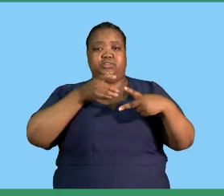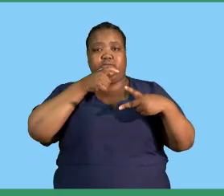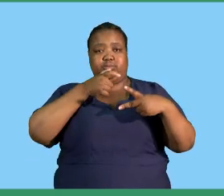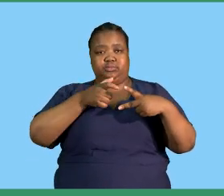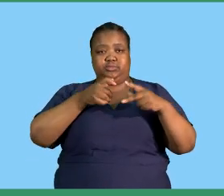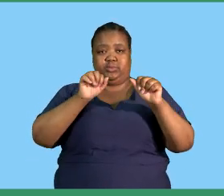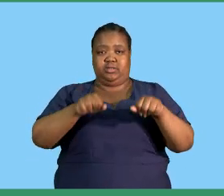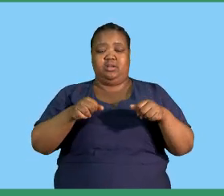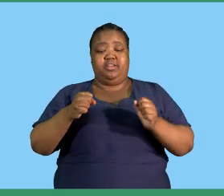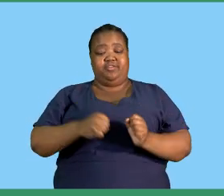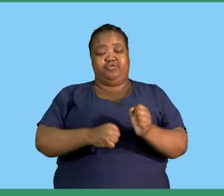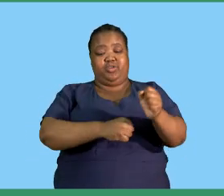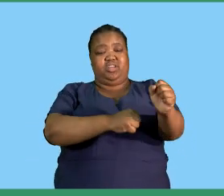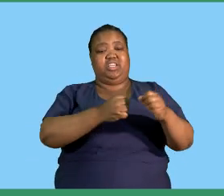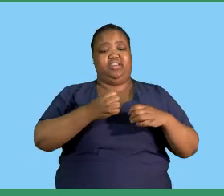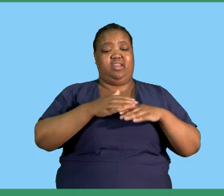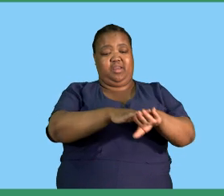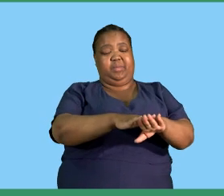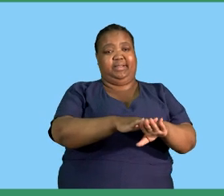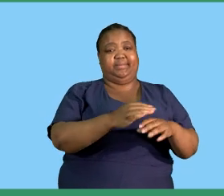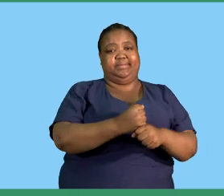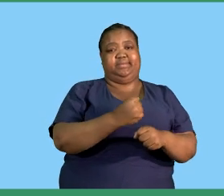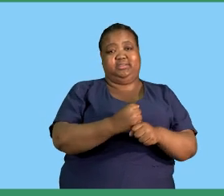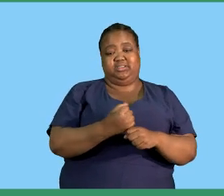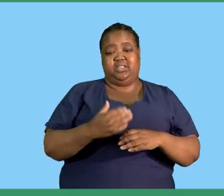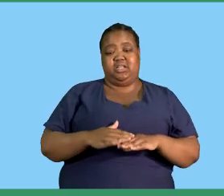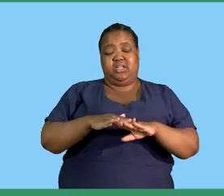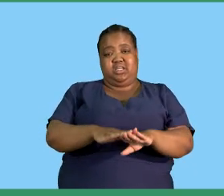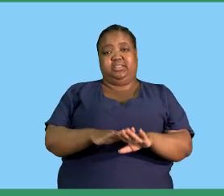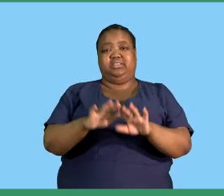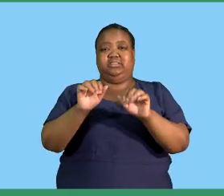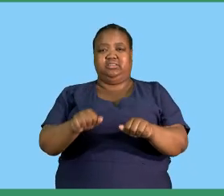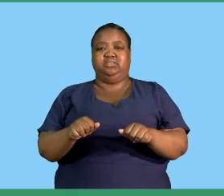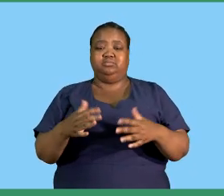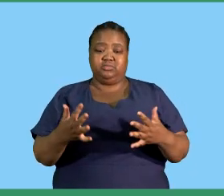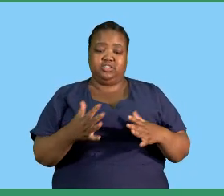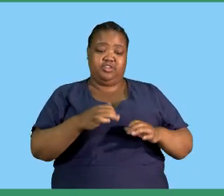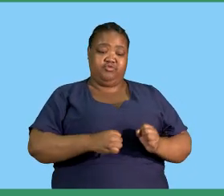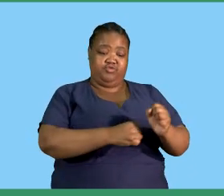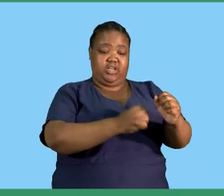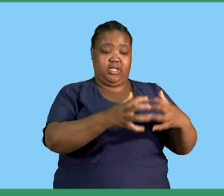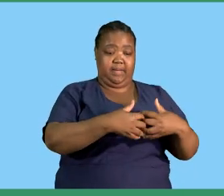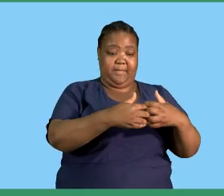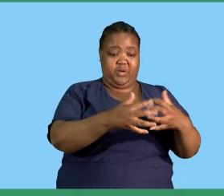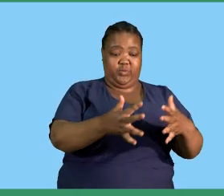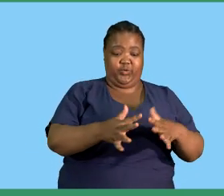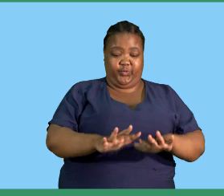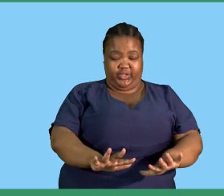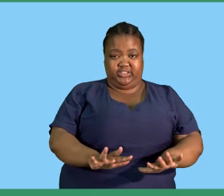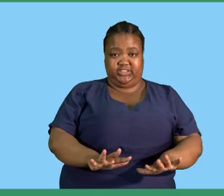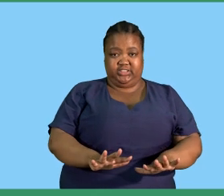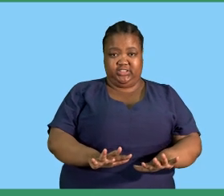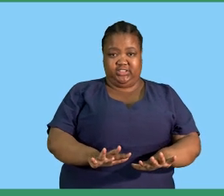the second term, it's the implementation of a strategy. To implement, it says here, this takes place after the formulation,